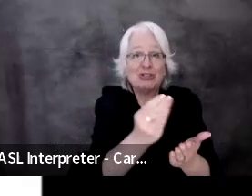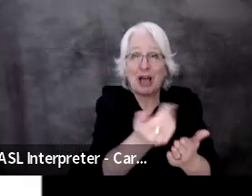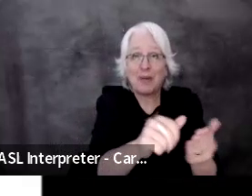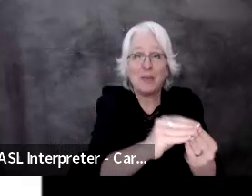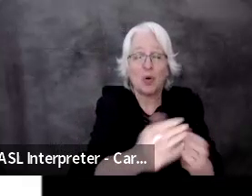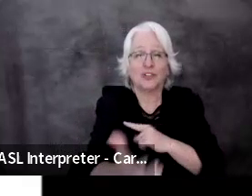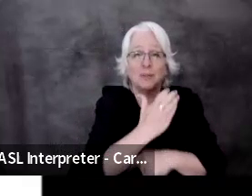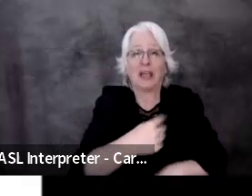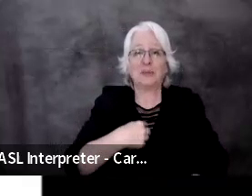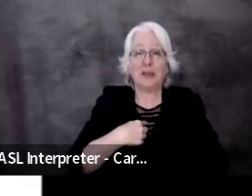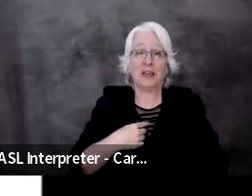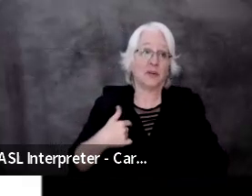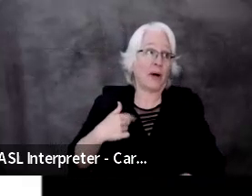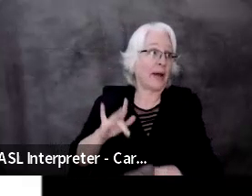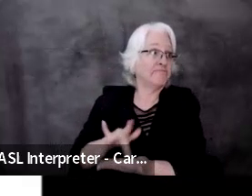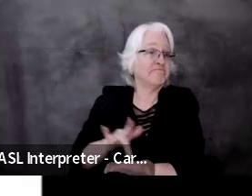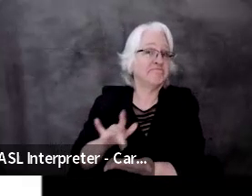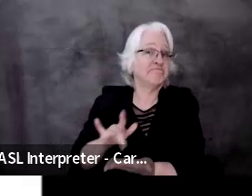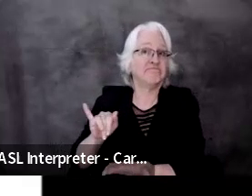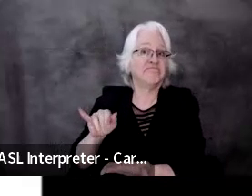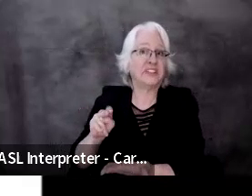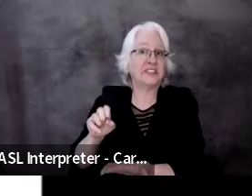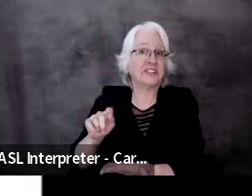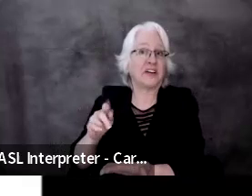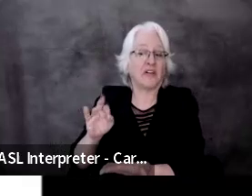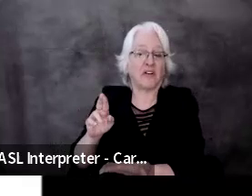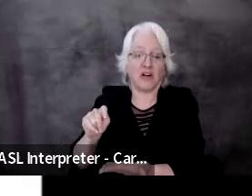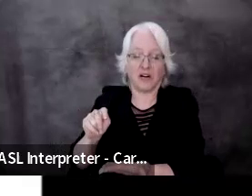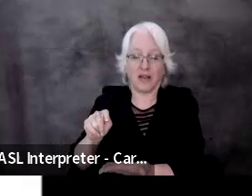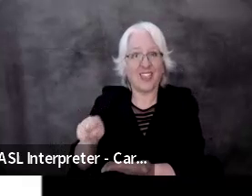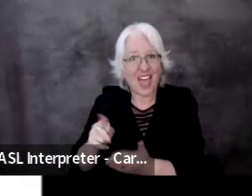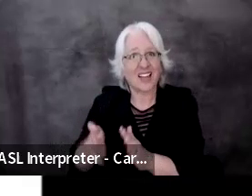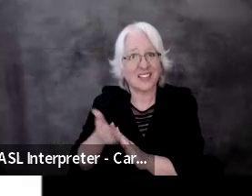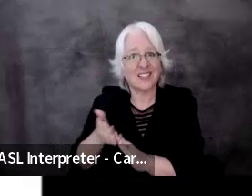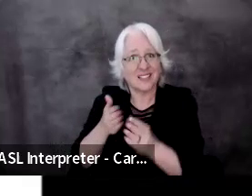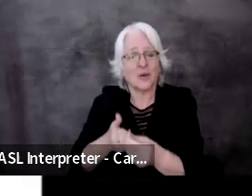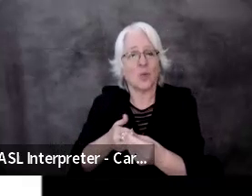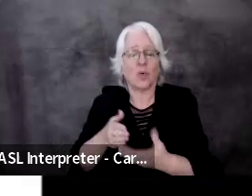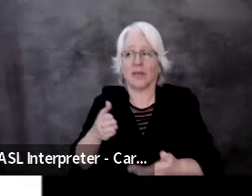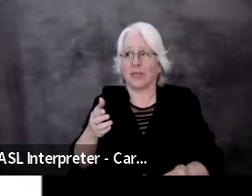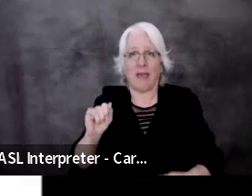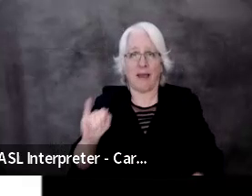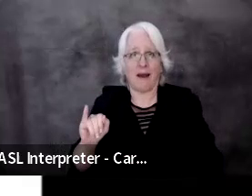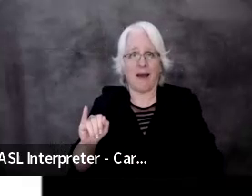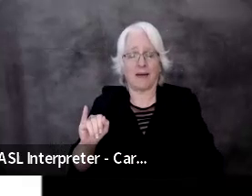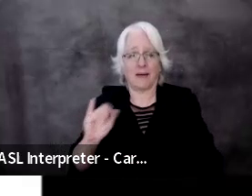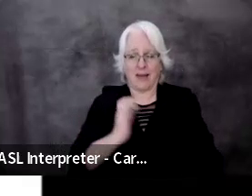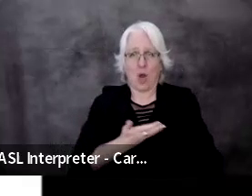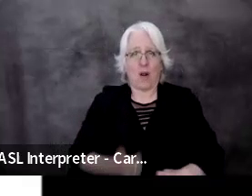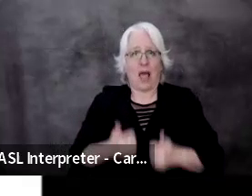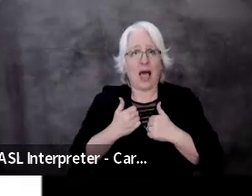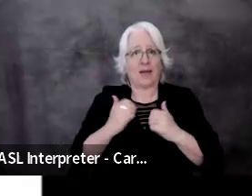the things that AI is doing that enhances our lives. It used to be